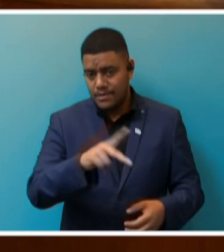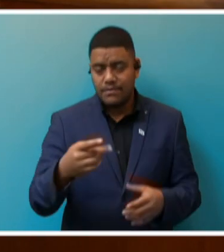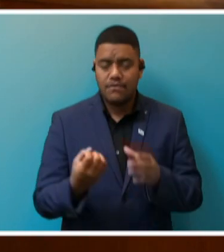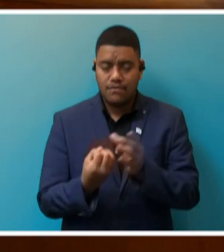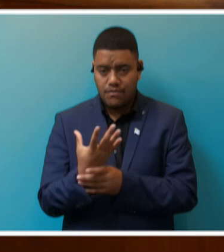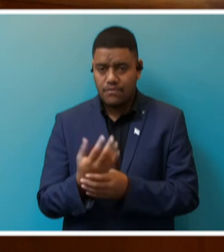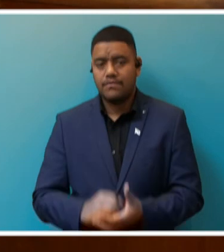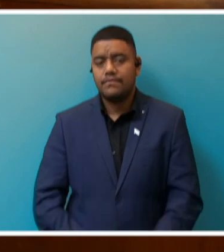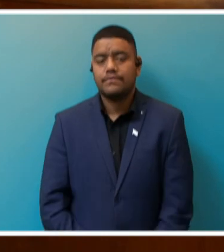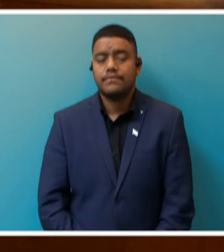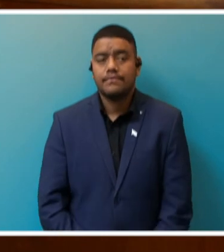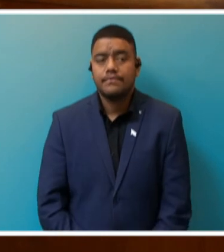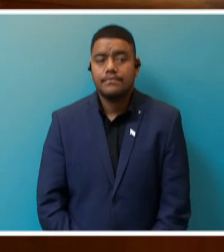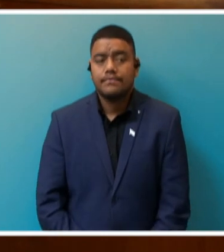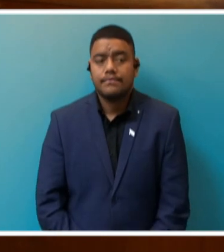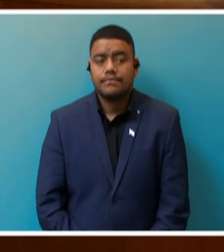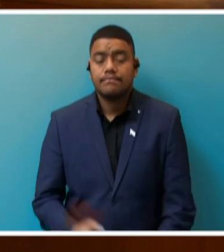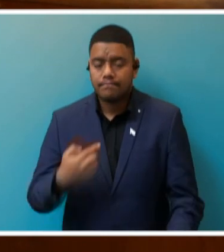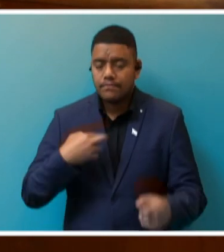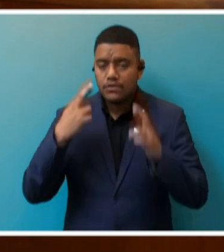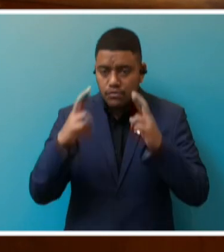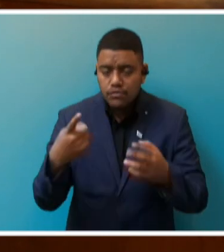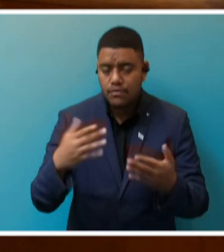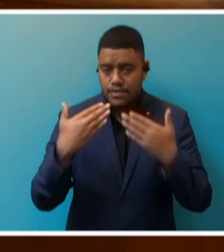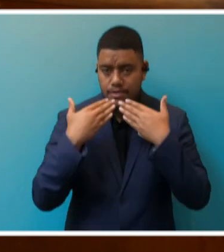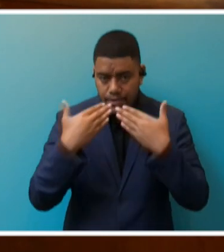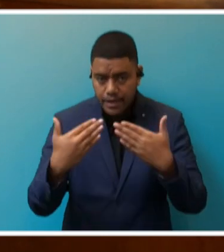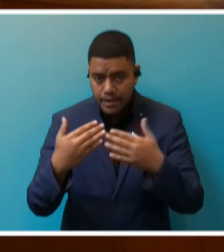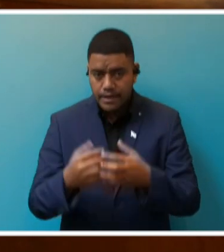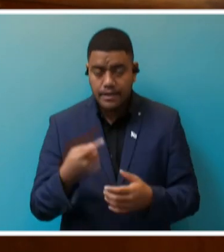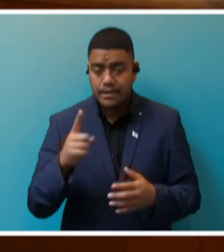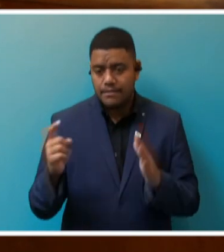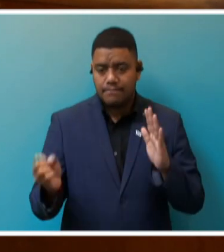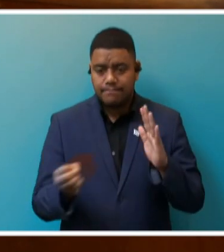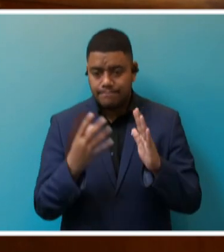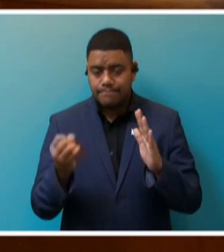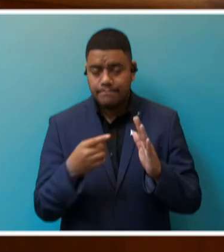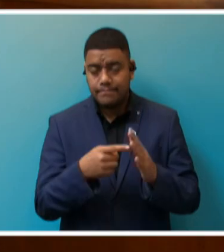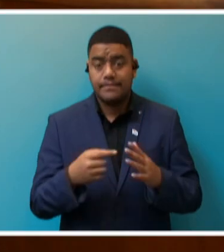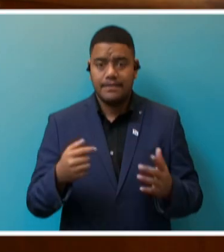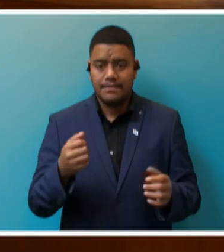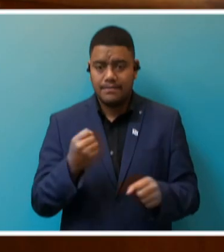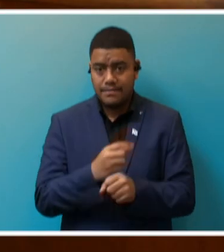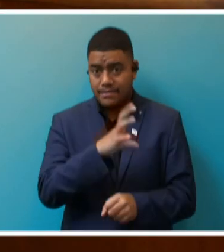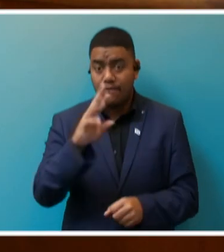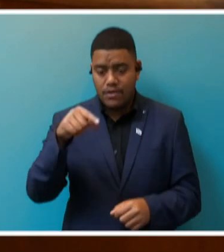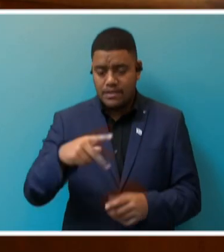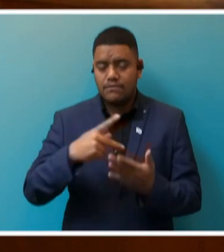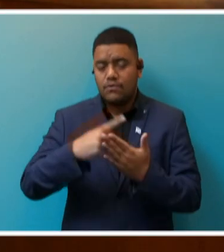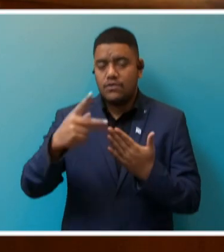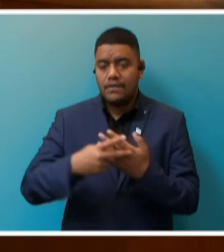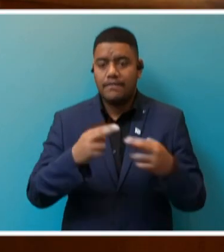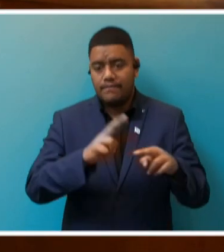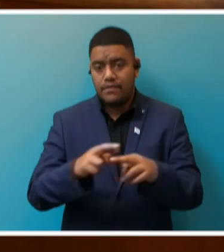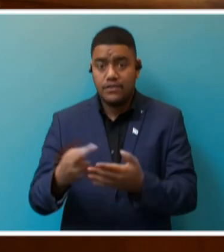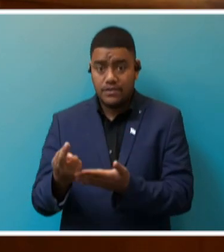across the Pacific. I wish to acknowledge and highlight that the implementation agencies for this project, the Fiji Revenue